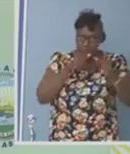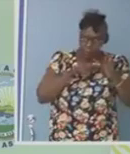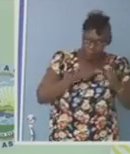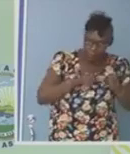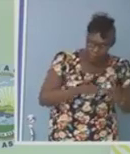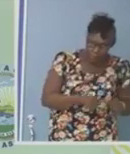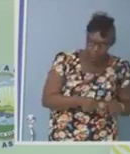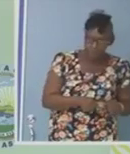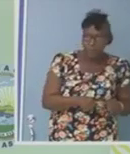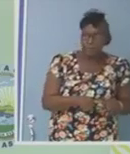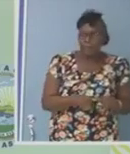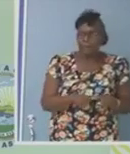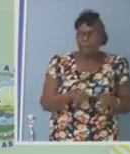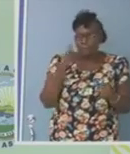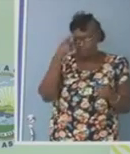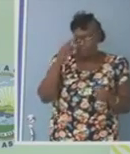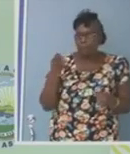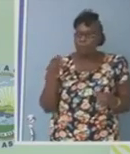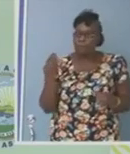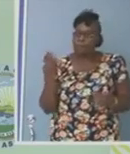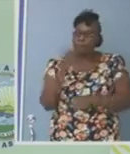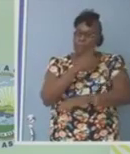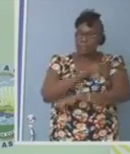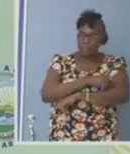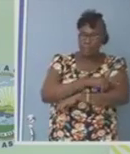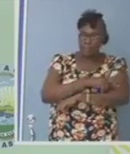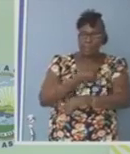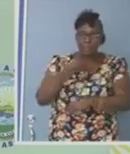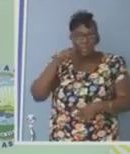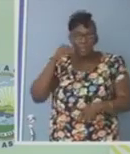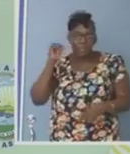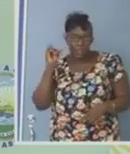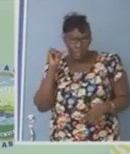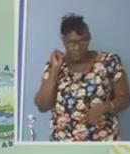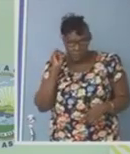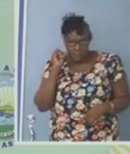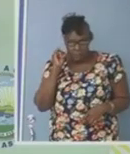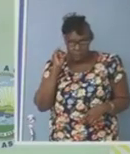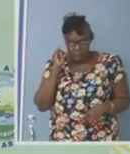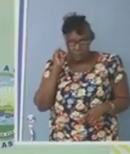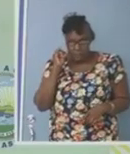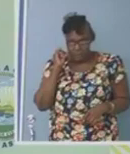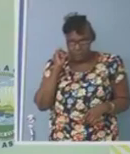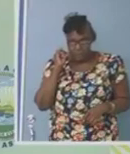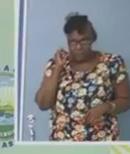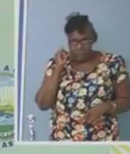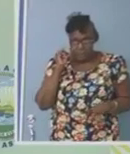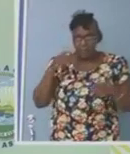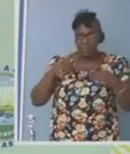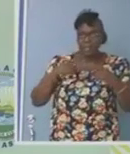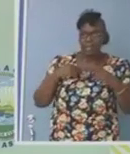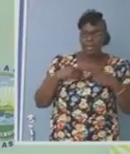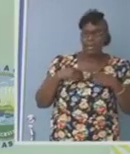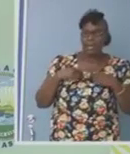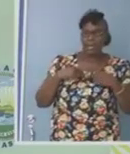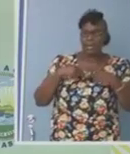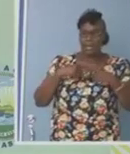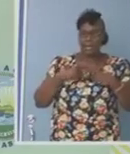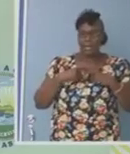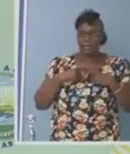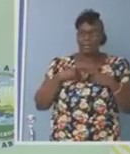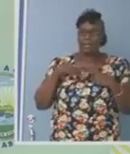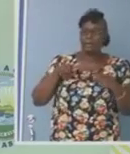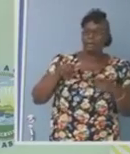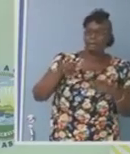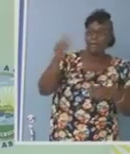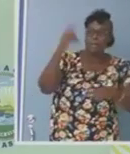And yesterday evening rather, we had the first of such flight coming into Tobago, and